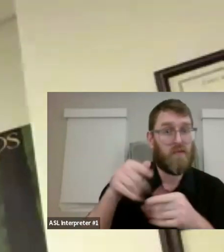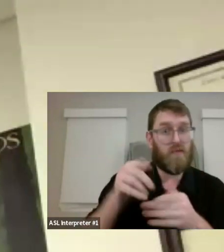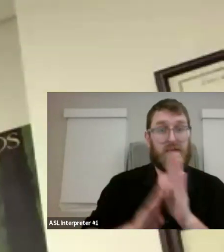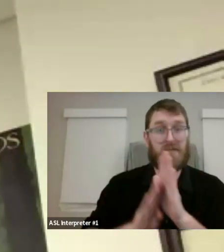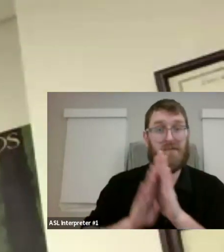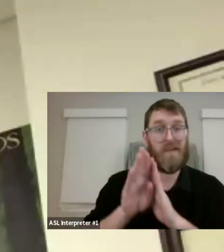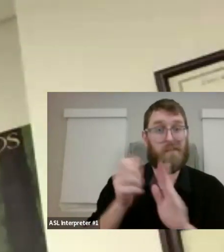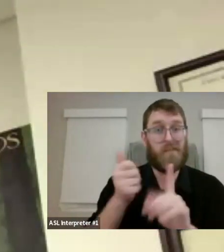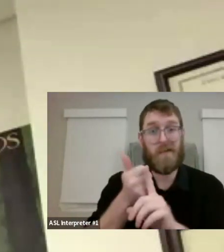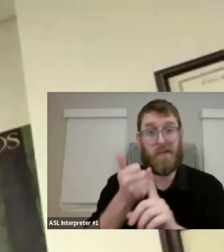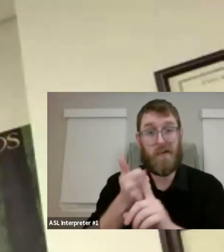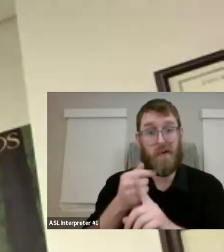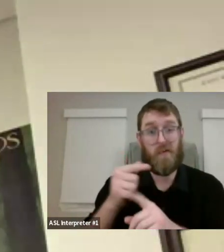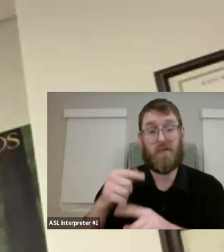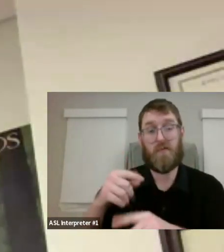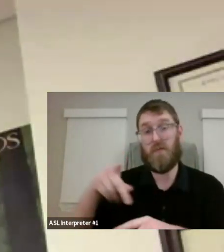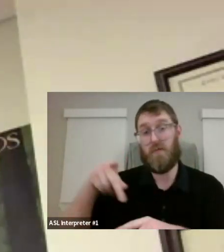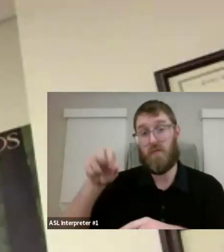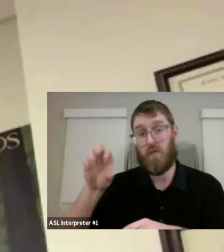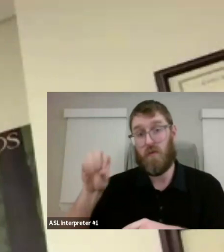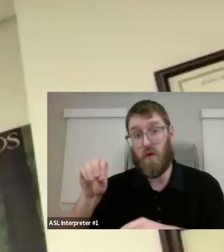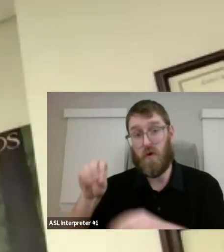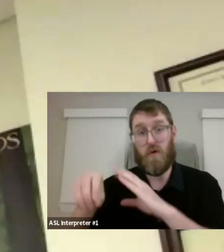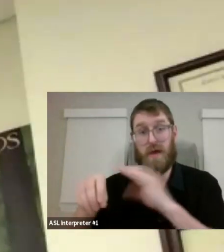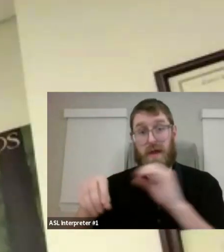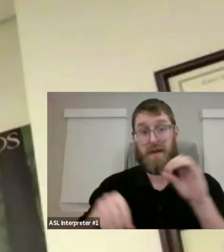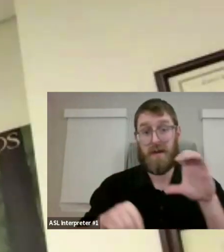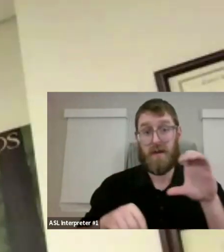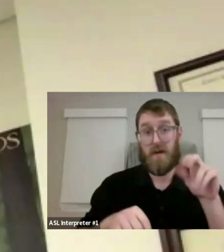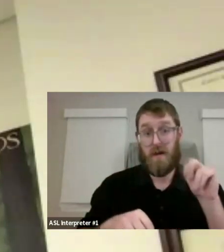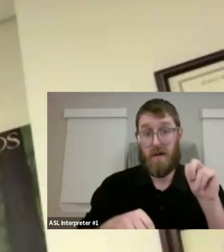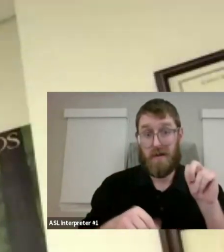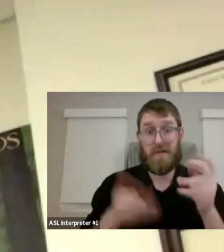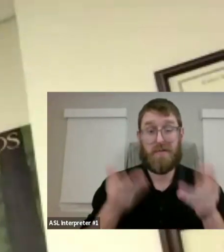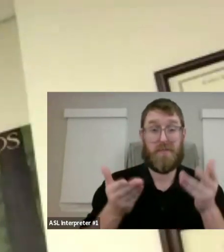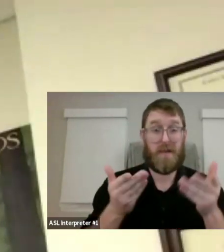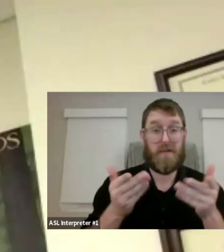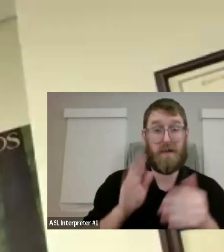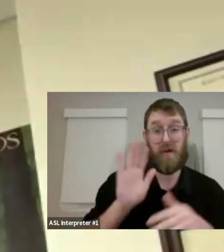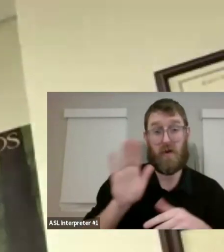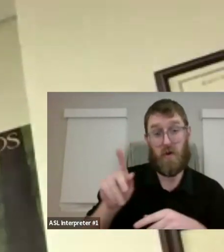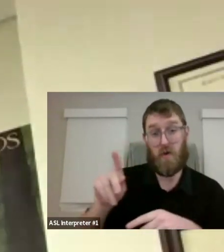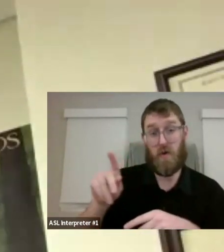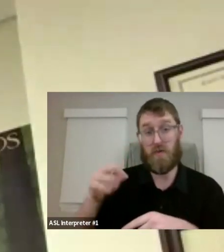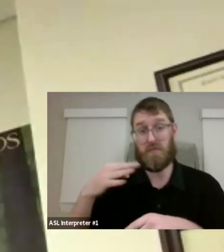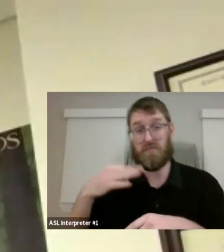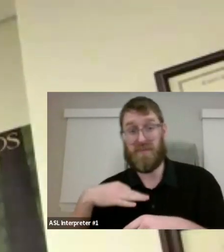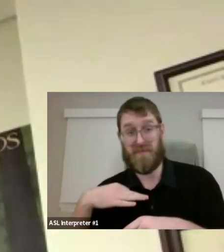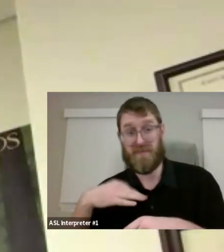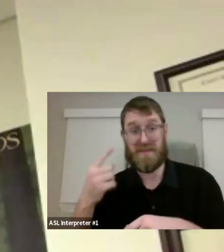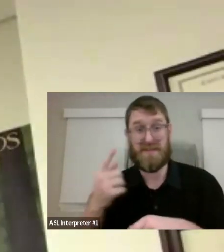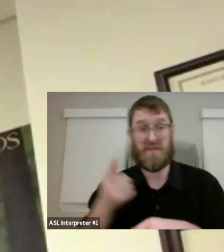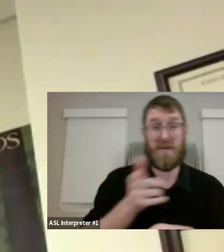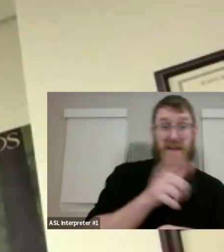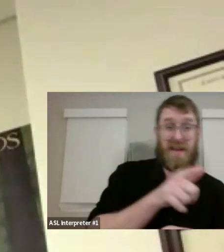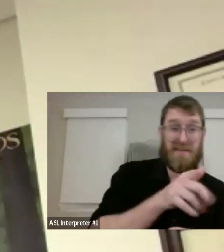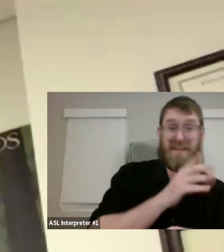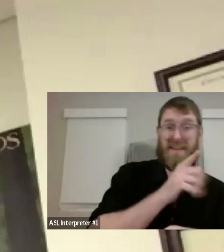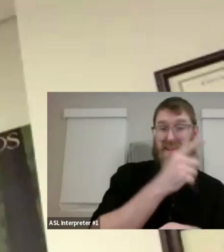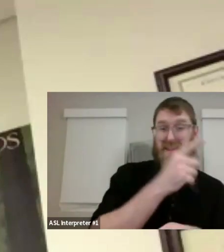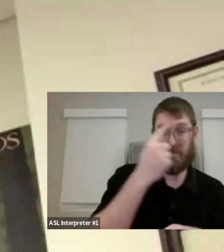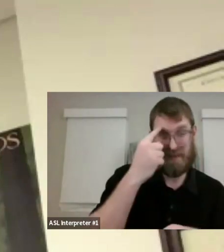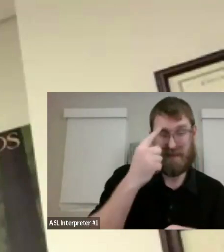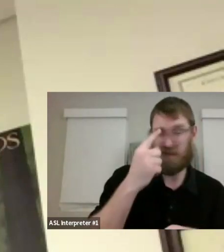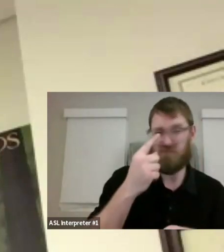and you'll come up, and your pros might be someone else's cons, if that makes sense.